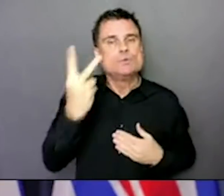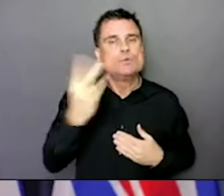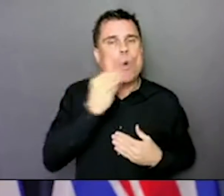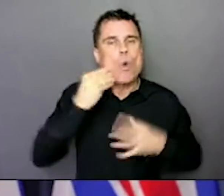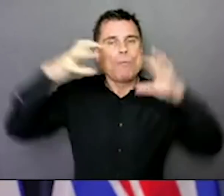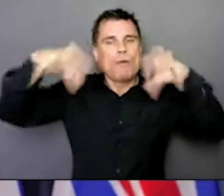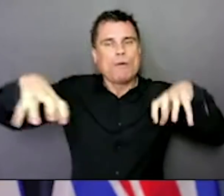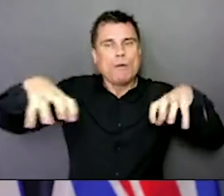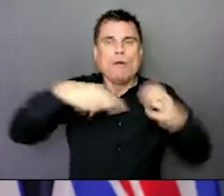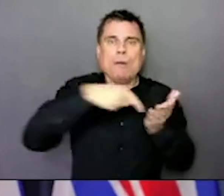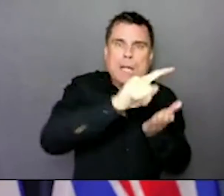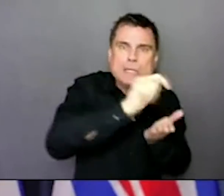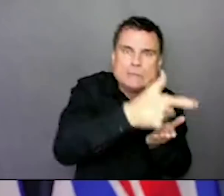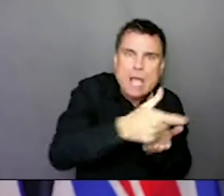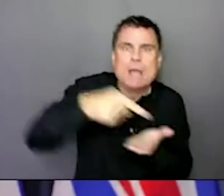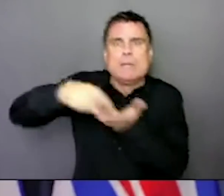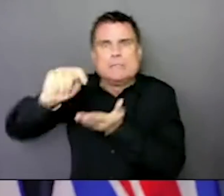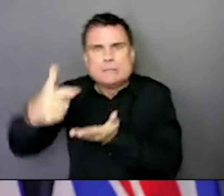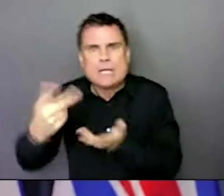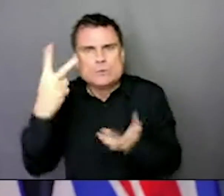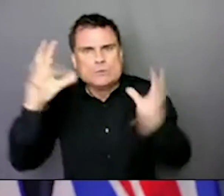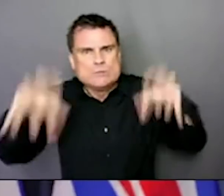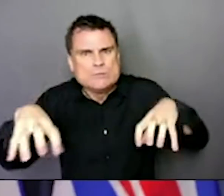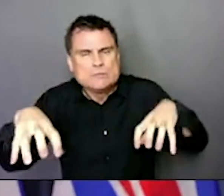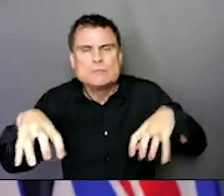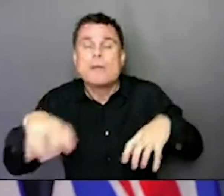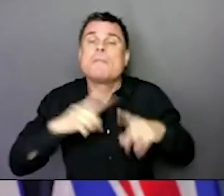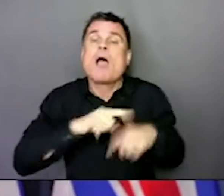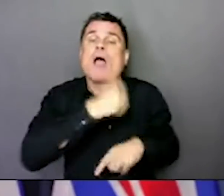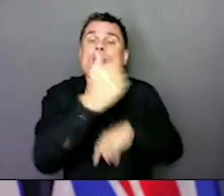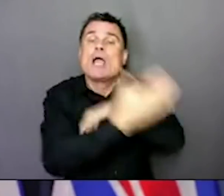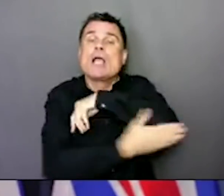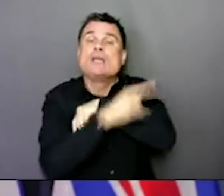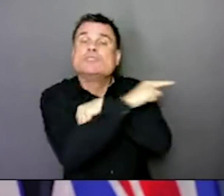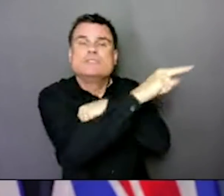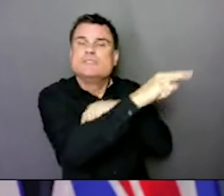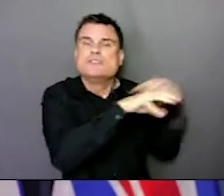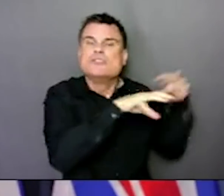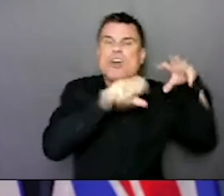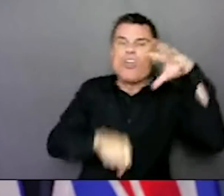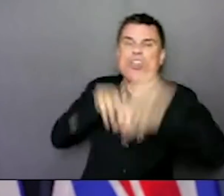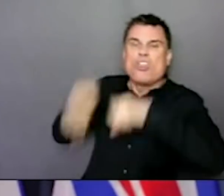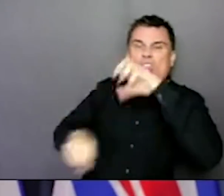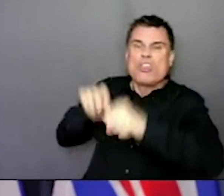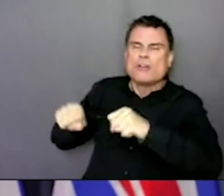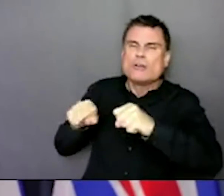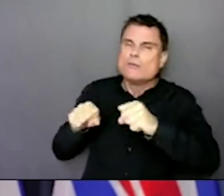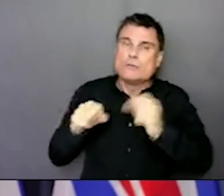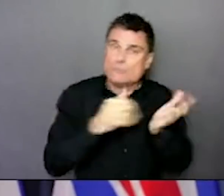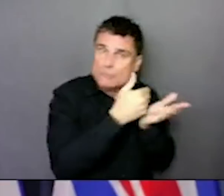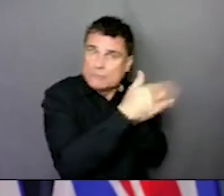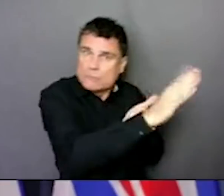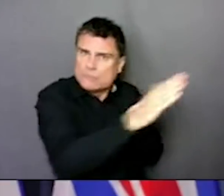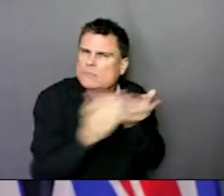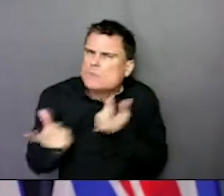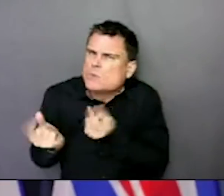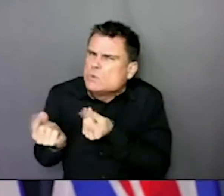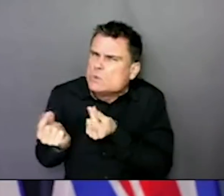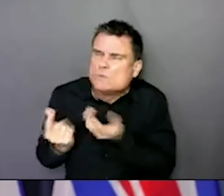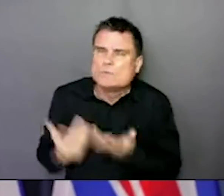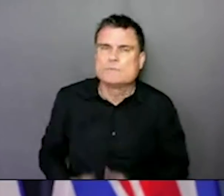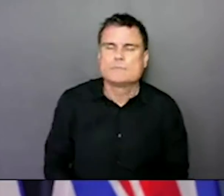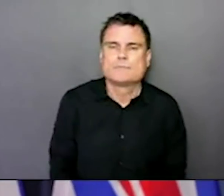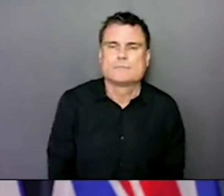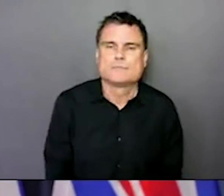Rob, 99% of British Columbians do not pay the speculation tax. In fact, it's less than a